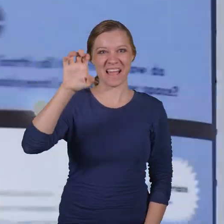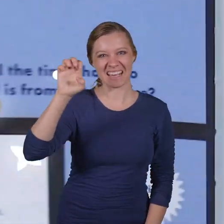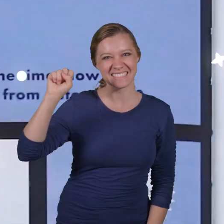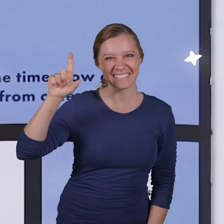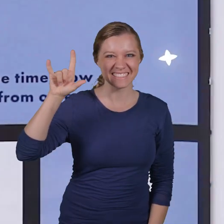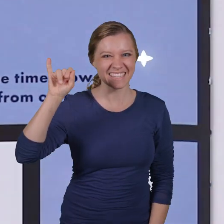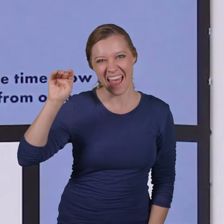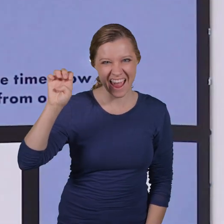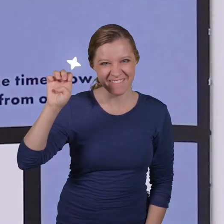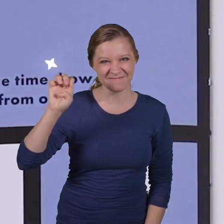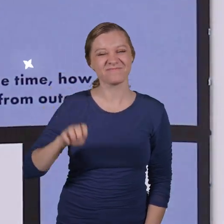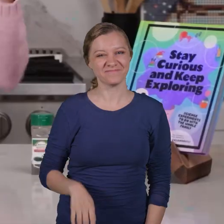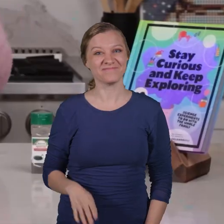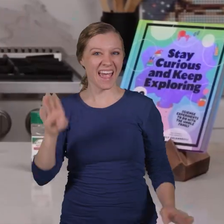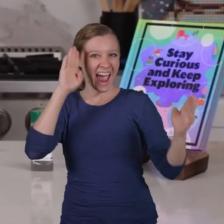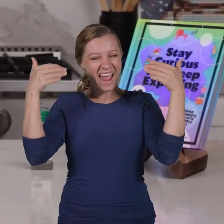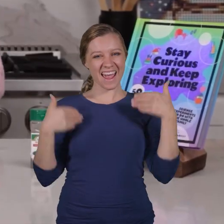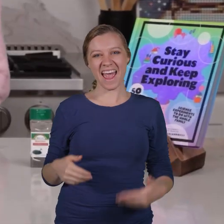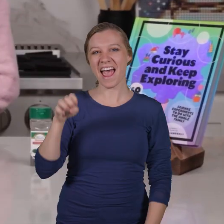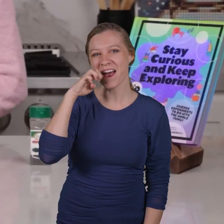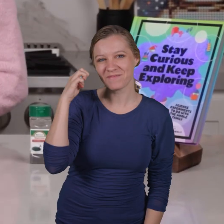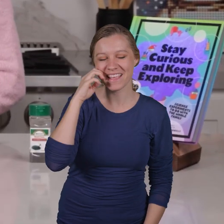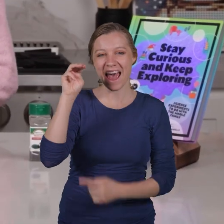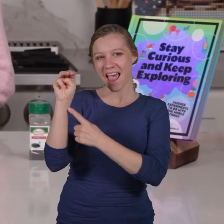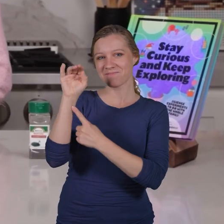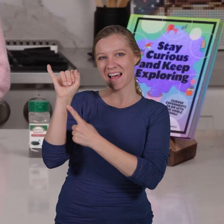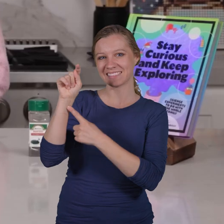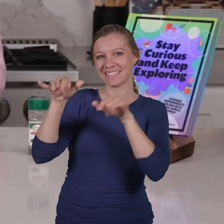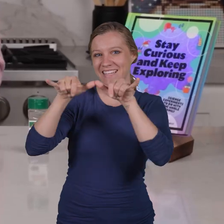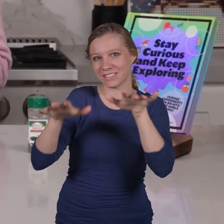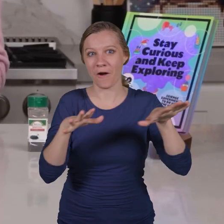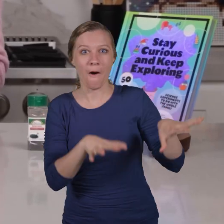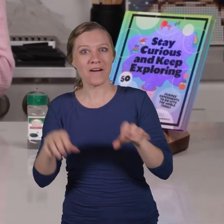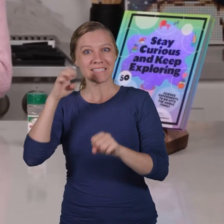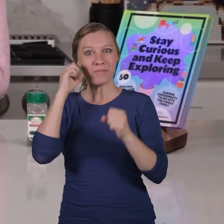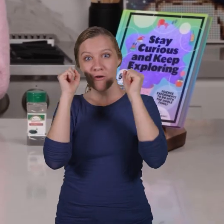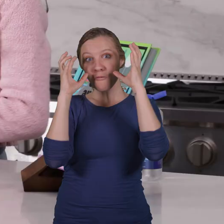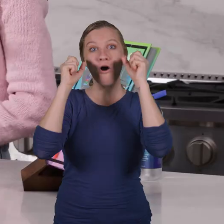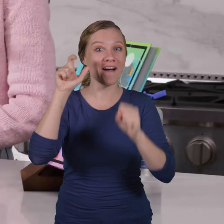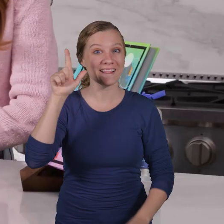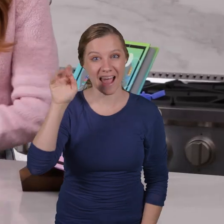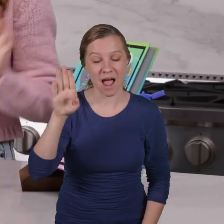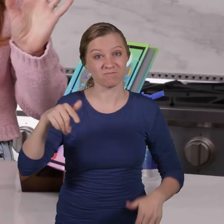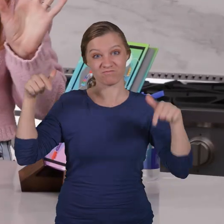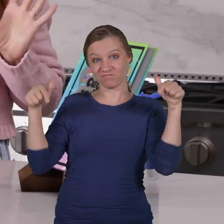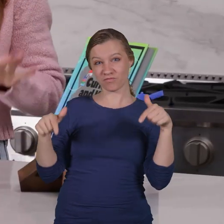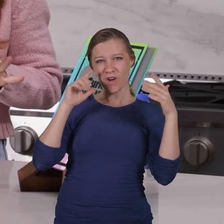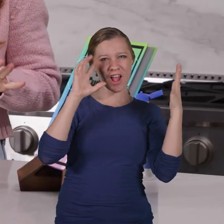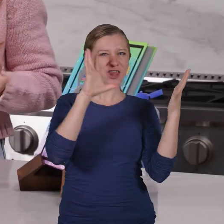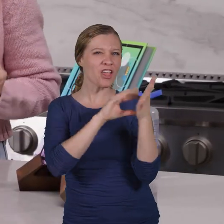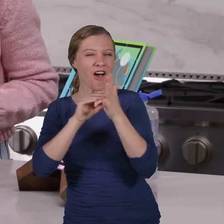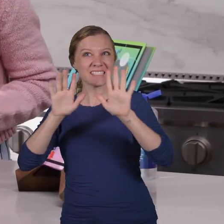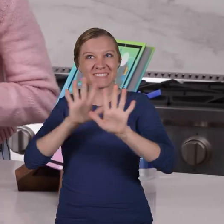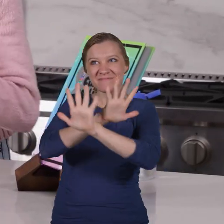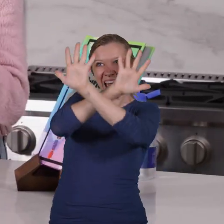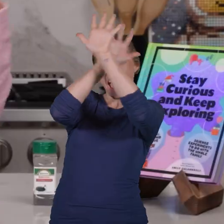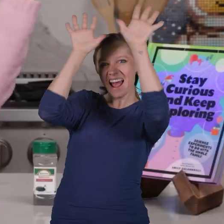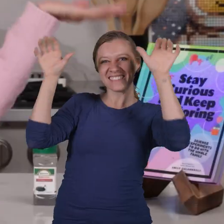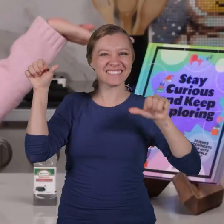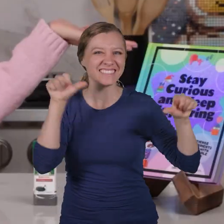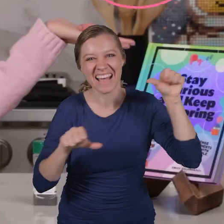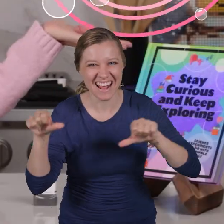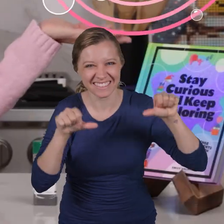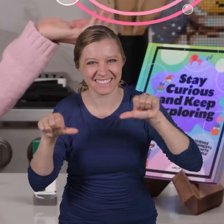experiment, Space Slime. Hi everyone, I'm Emily Calandrelli, MIT engineer and host of Emily's Wonder Lab, and on my channel we learn about